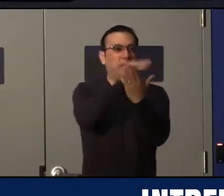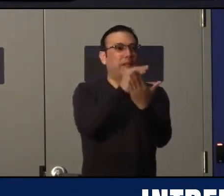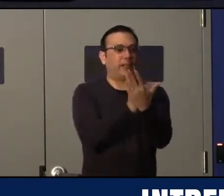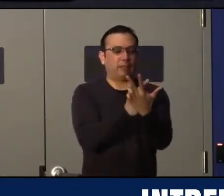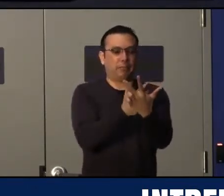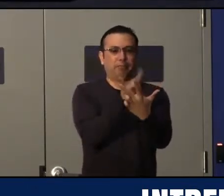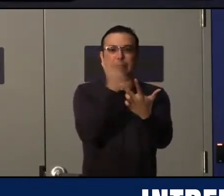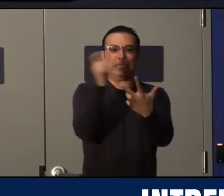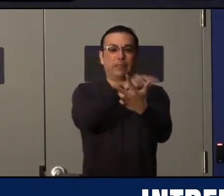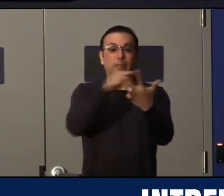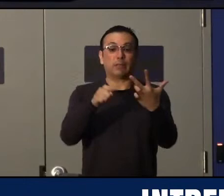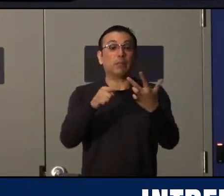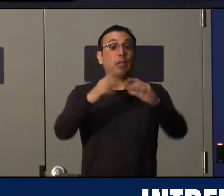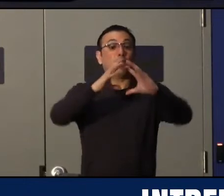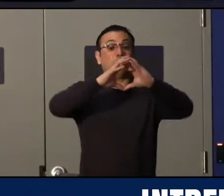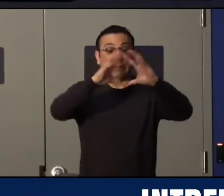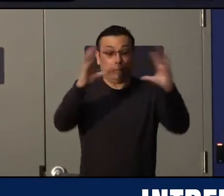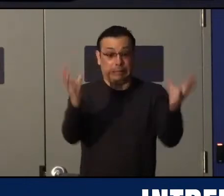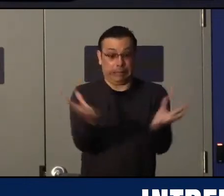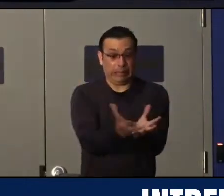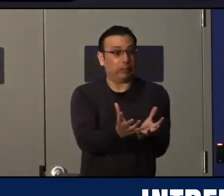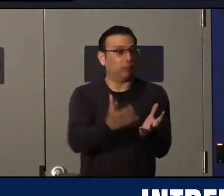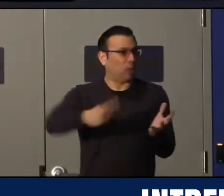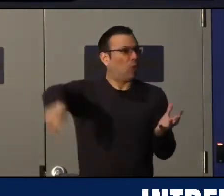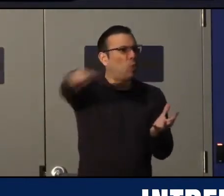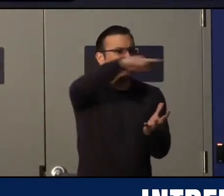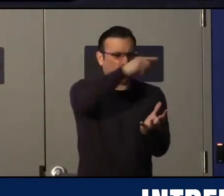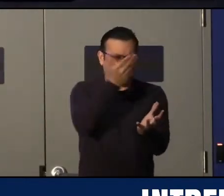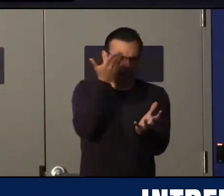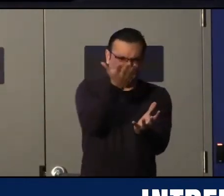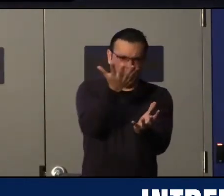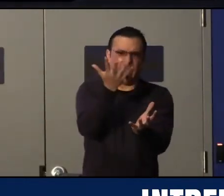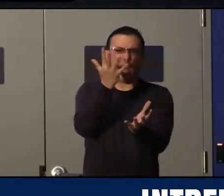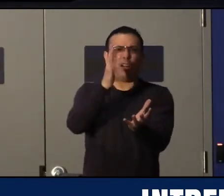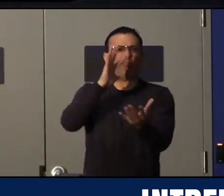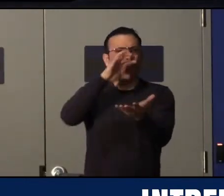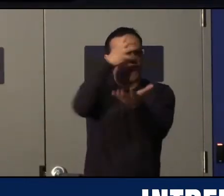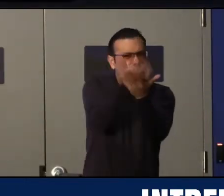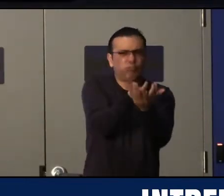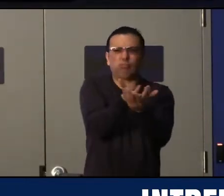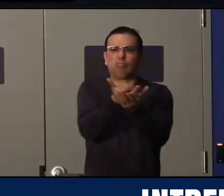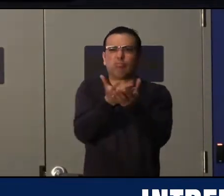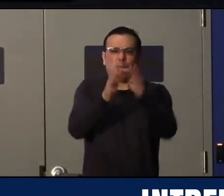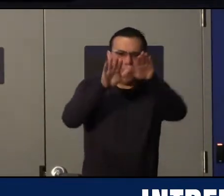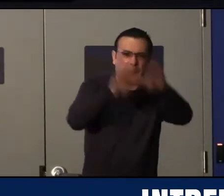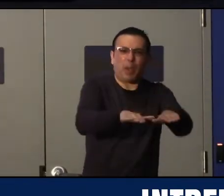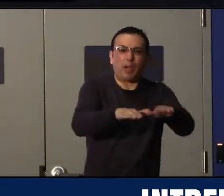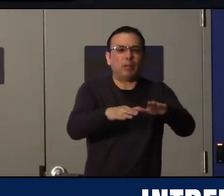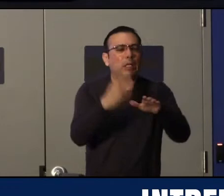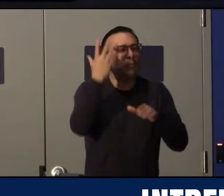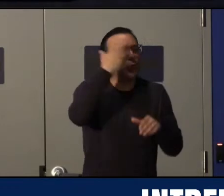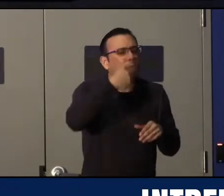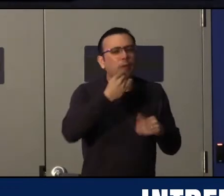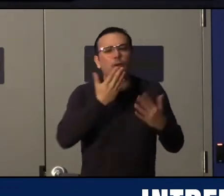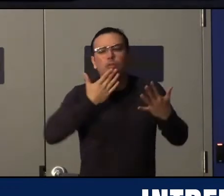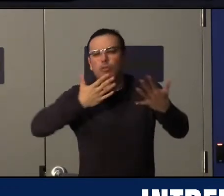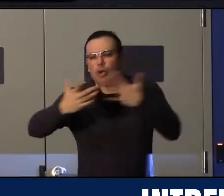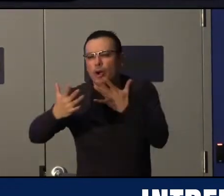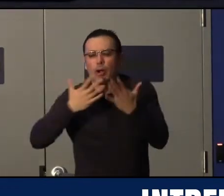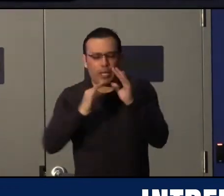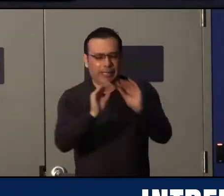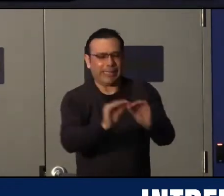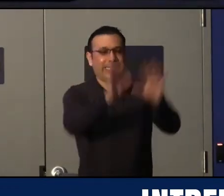planet, an overwhelmingly beautiful, glowing, colorful, crystal clear planet. We are